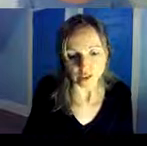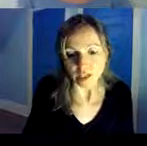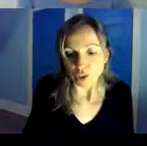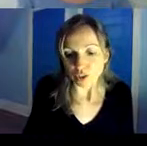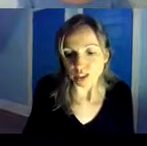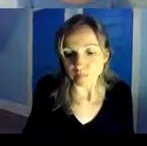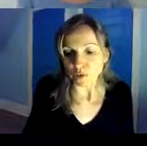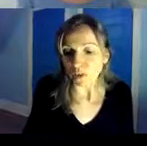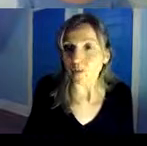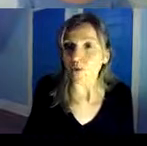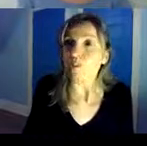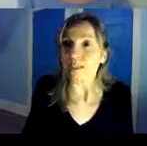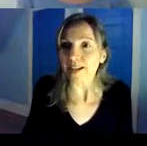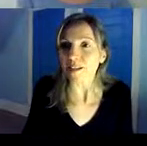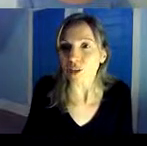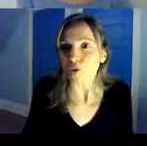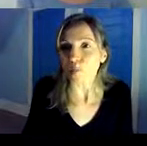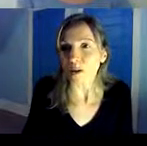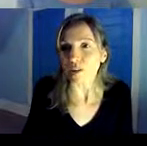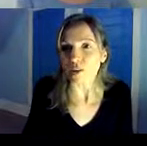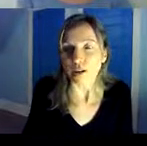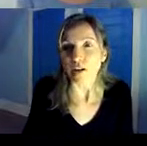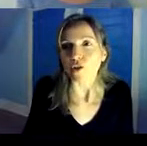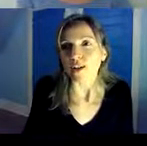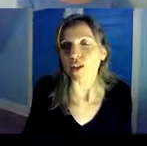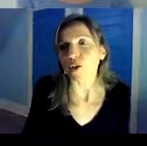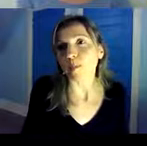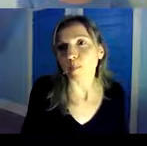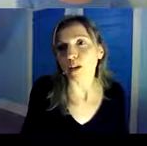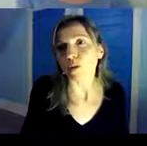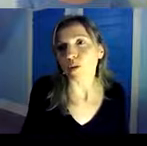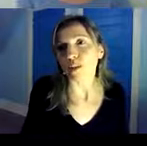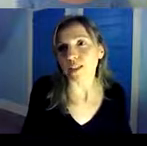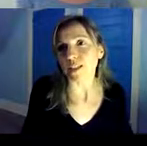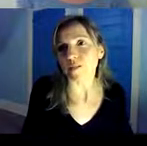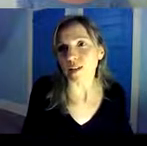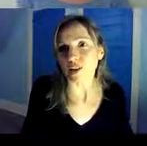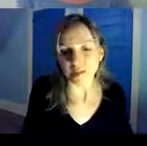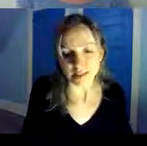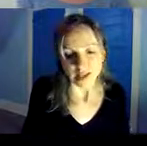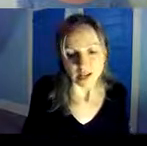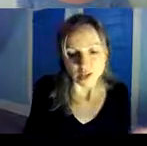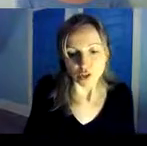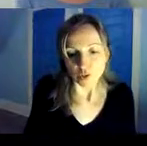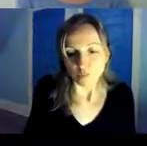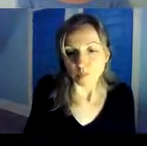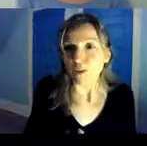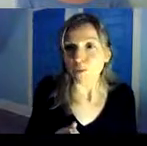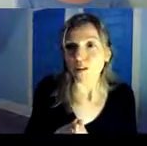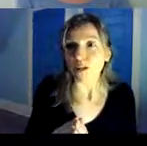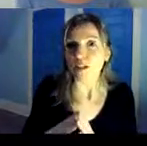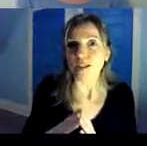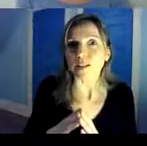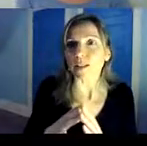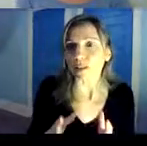you to look it up. It's all about using plants to control buckthorn, trying to create buckthorn resistant environments. So